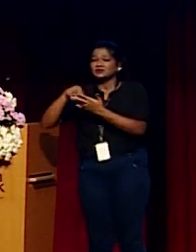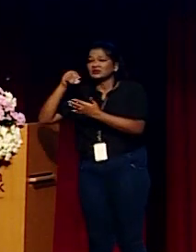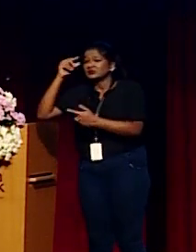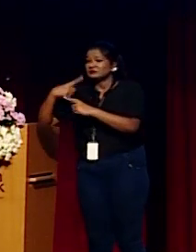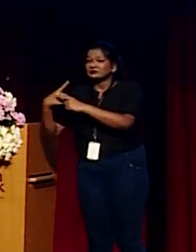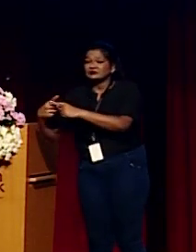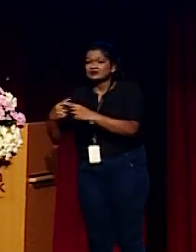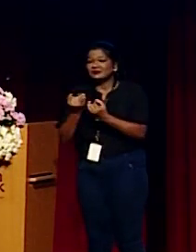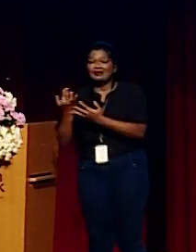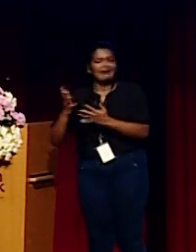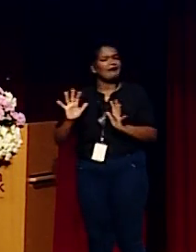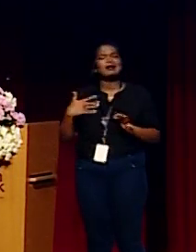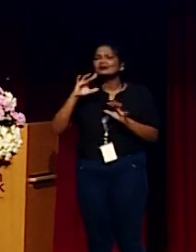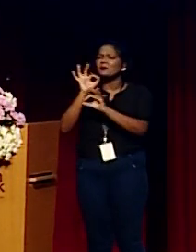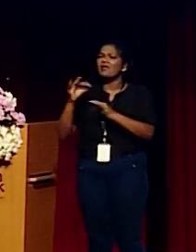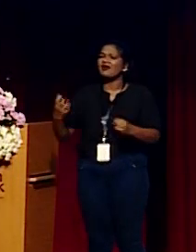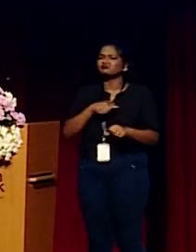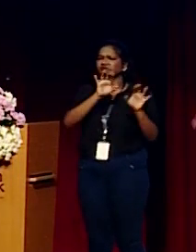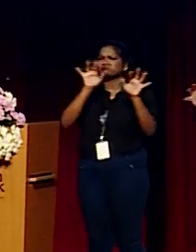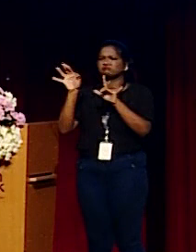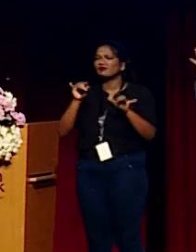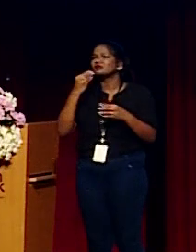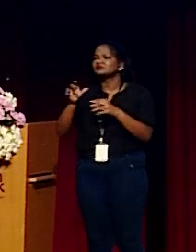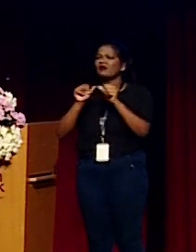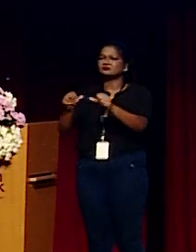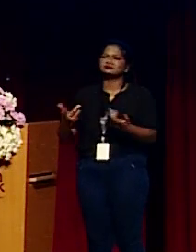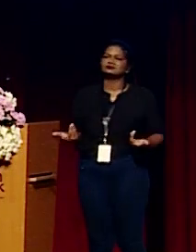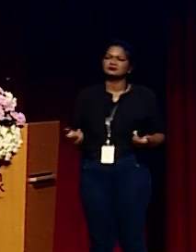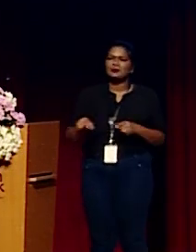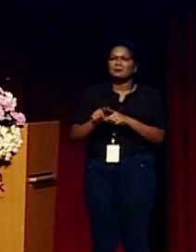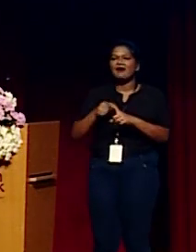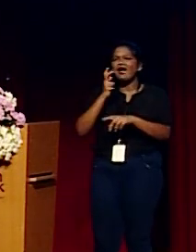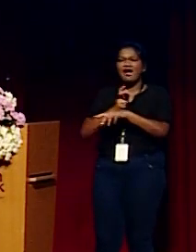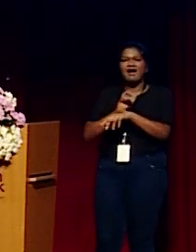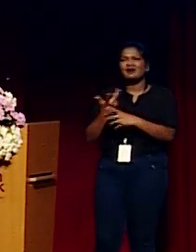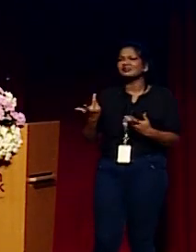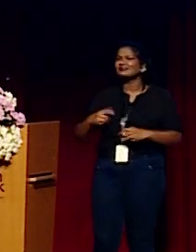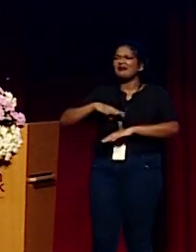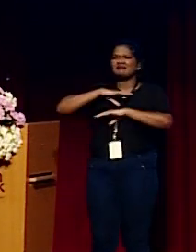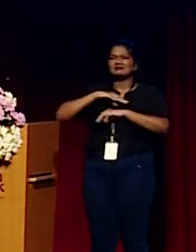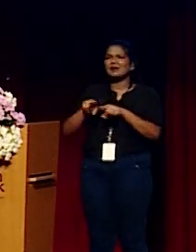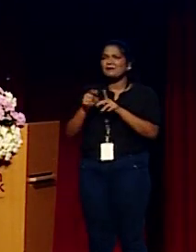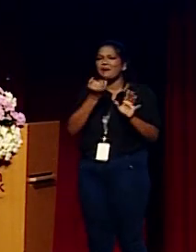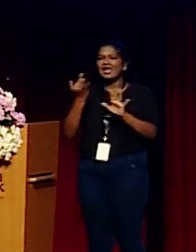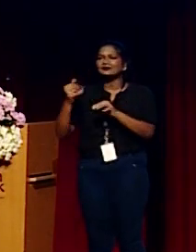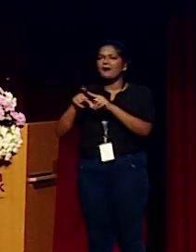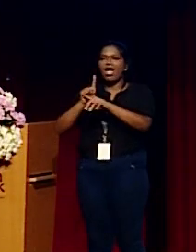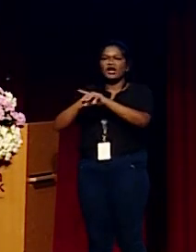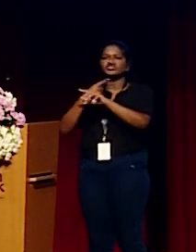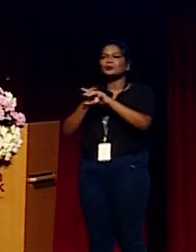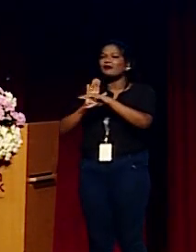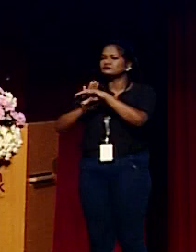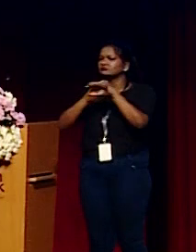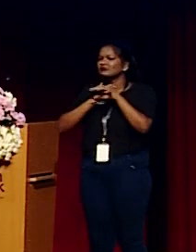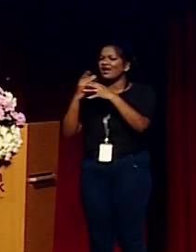into Word's equation editor and jump around. That's already hard enough for mathematical experts which